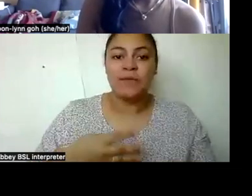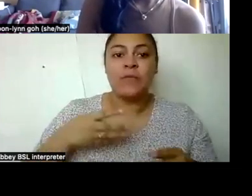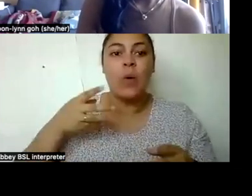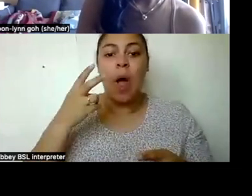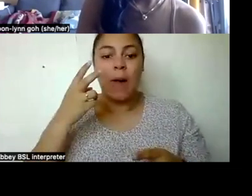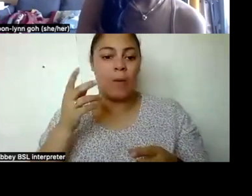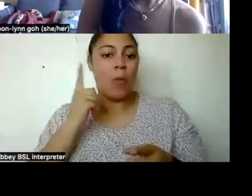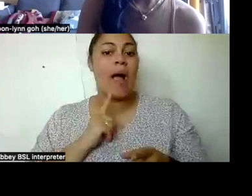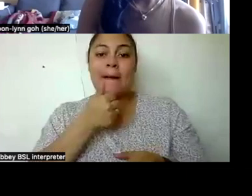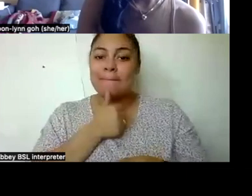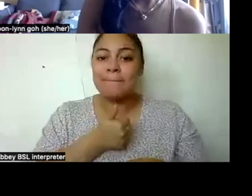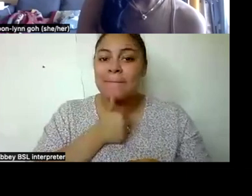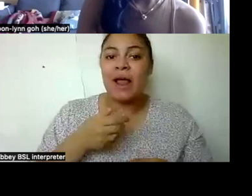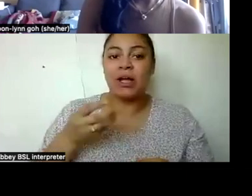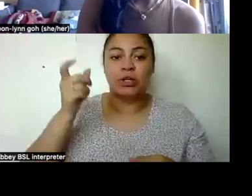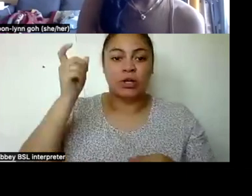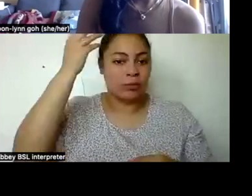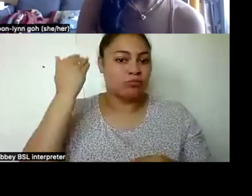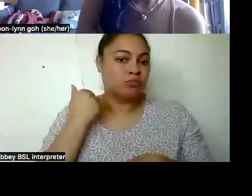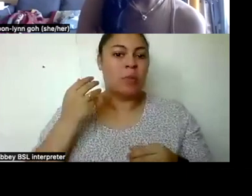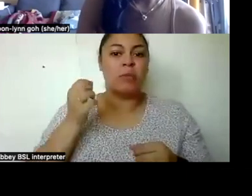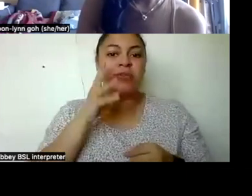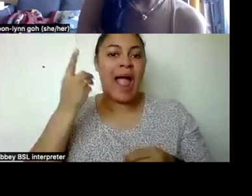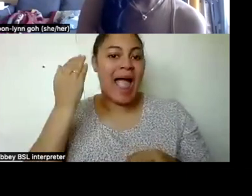glasses with shoulder-length brown hair and an